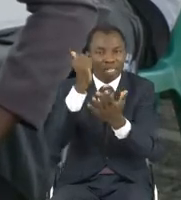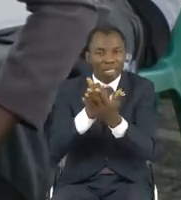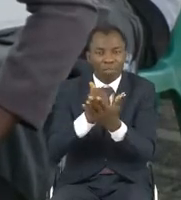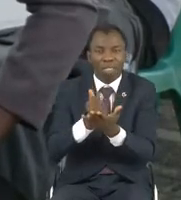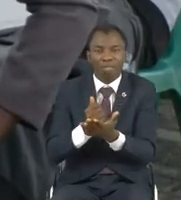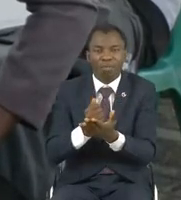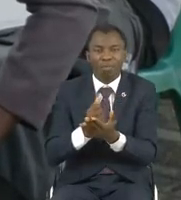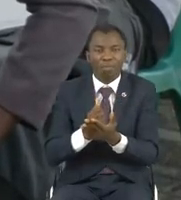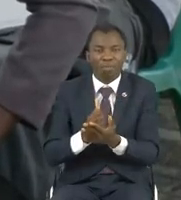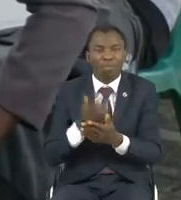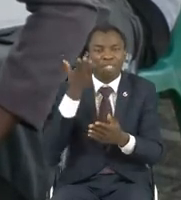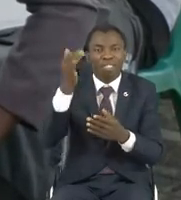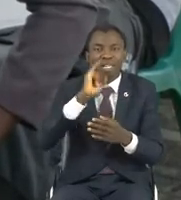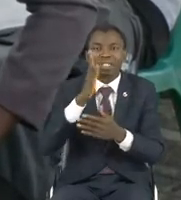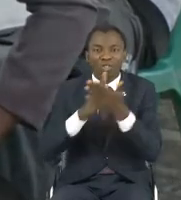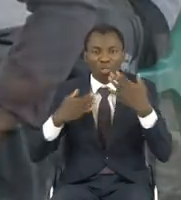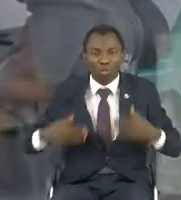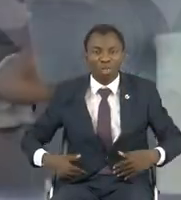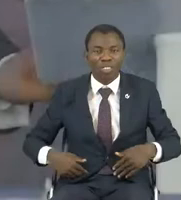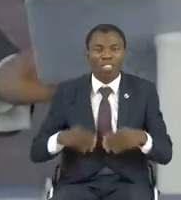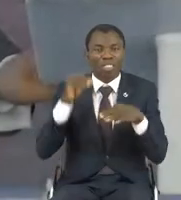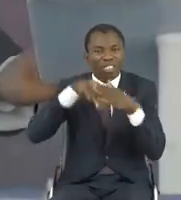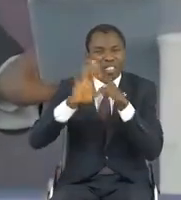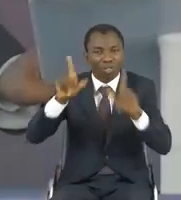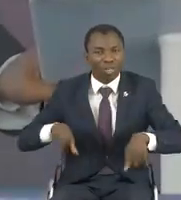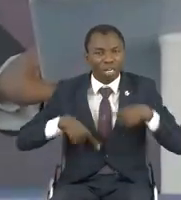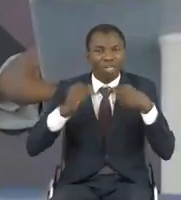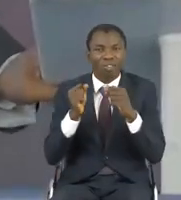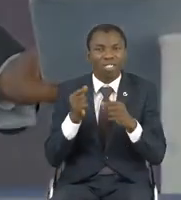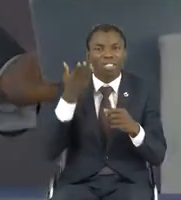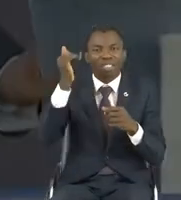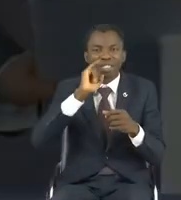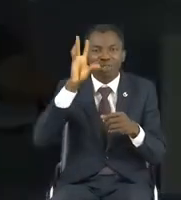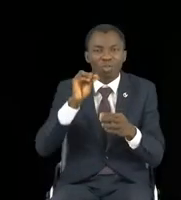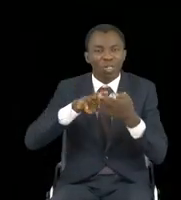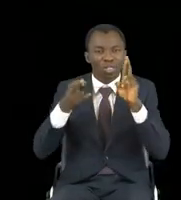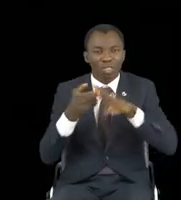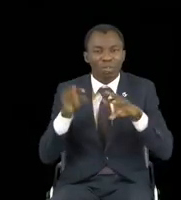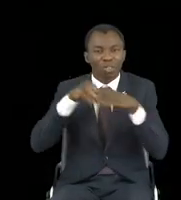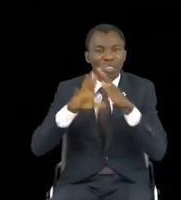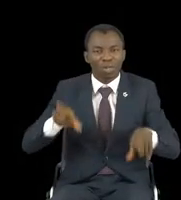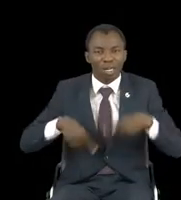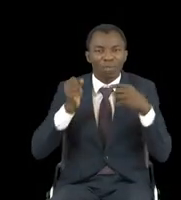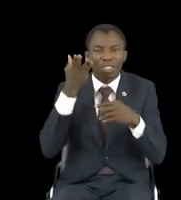There's nobody in your life, there's no relationship in your life, there's no